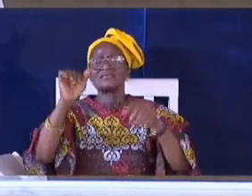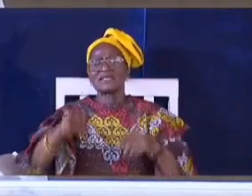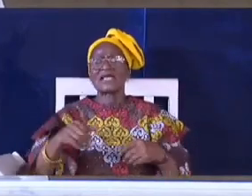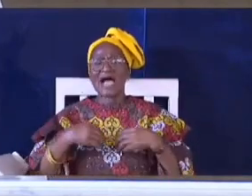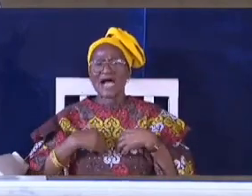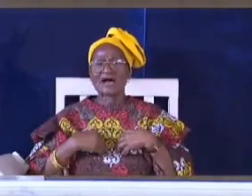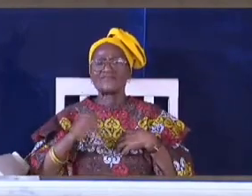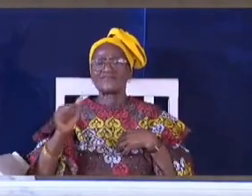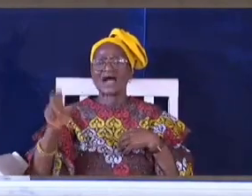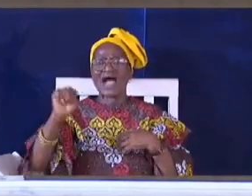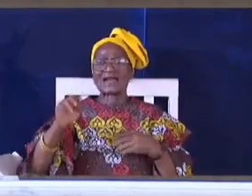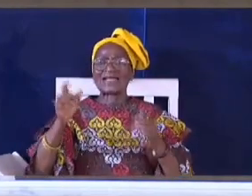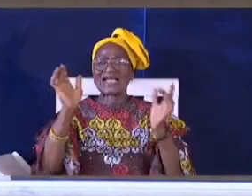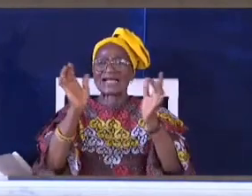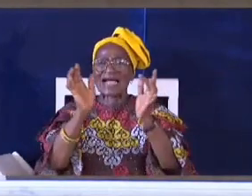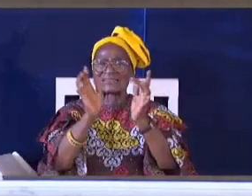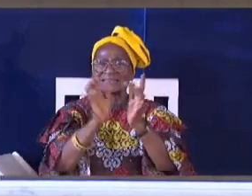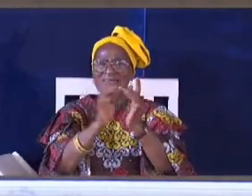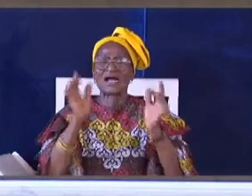encounter.